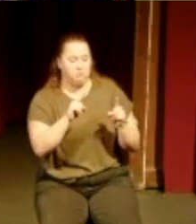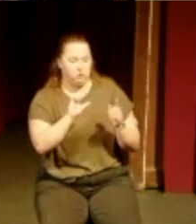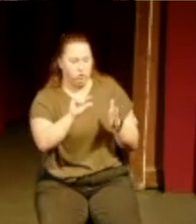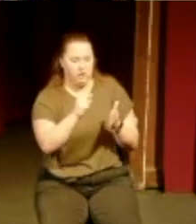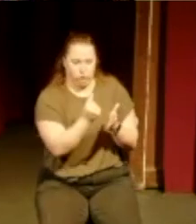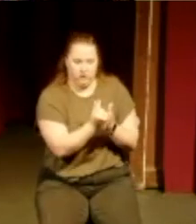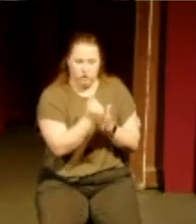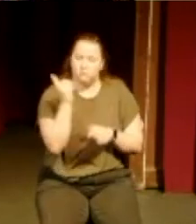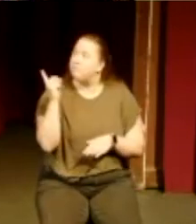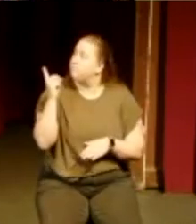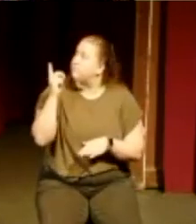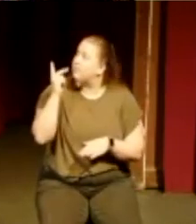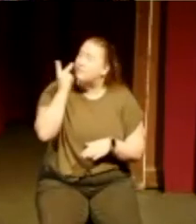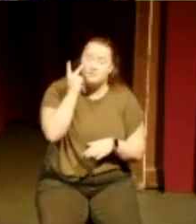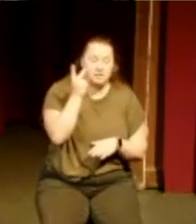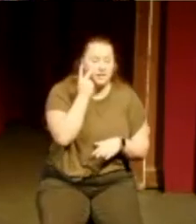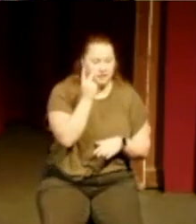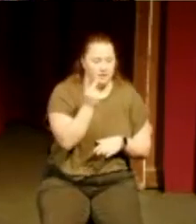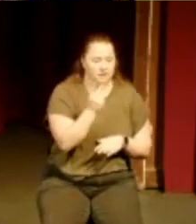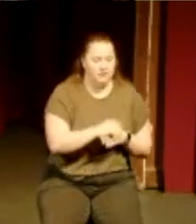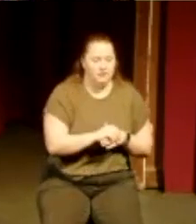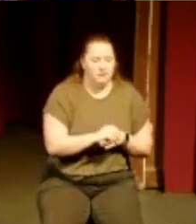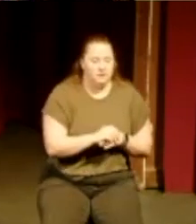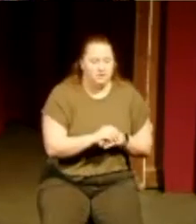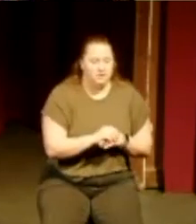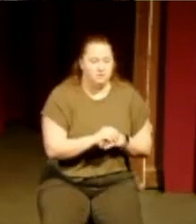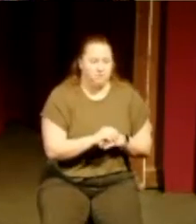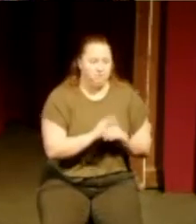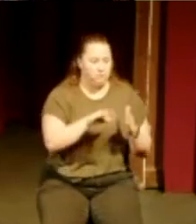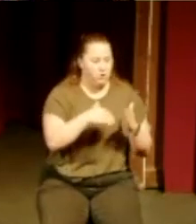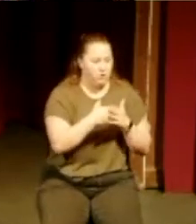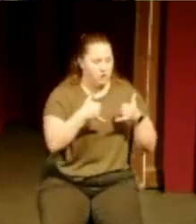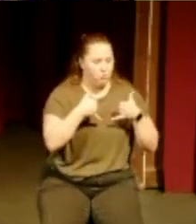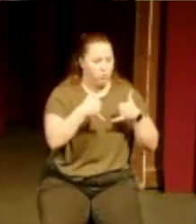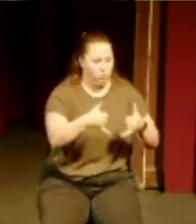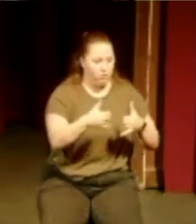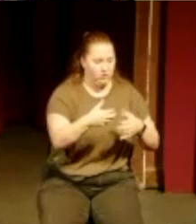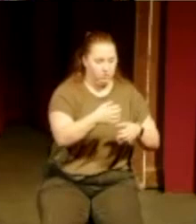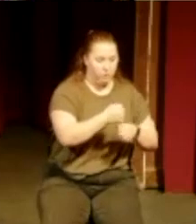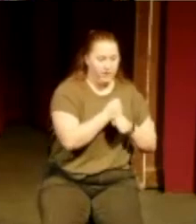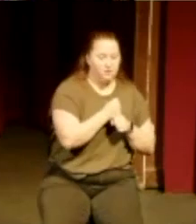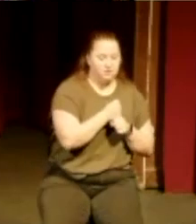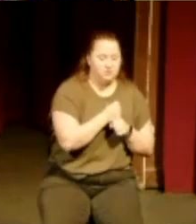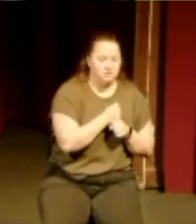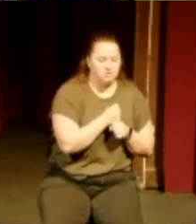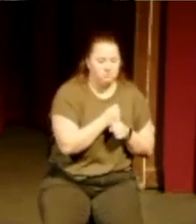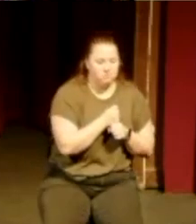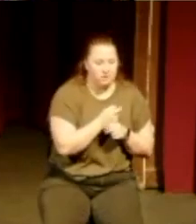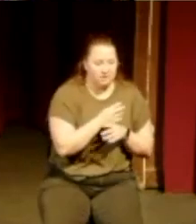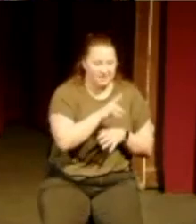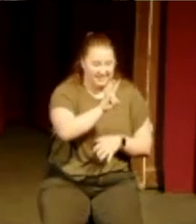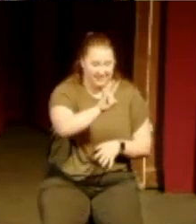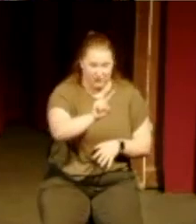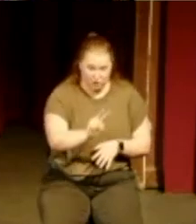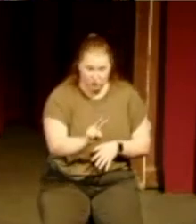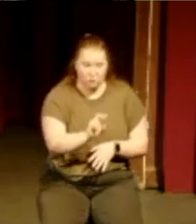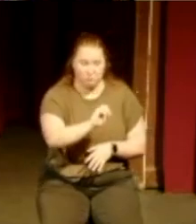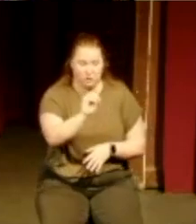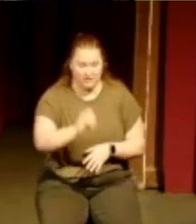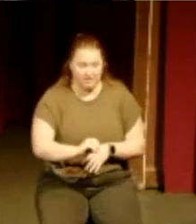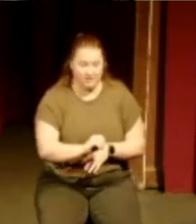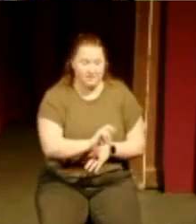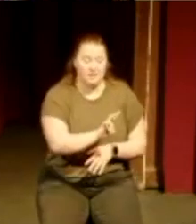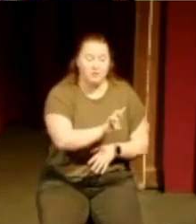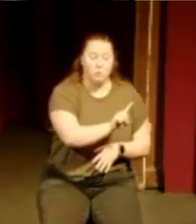you see that the demographics for all of our award recipients, degrees and certificates, almost 72%. 71.5%